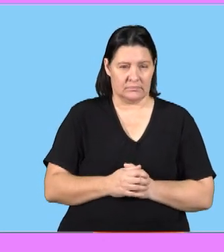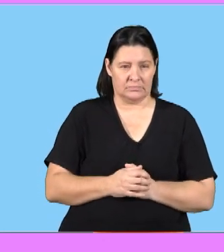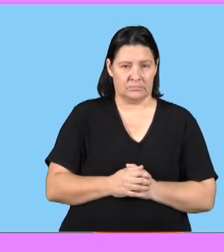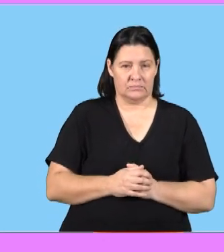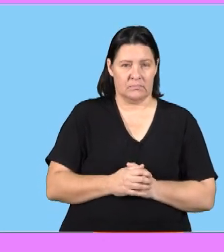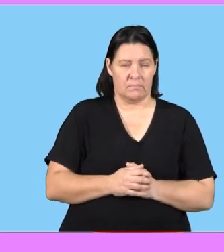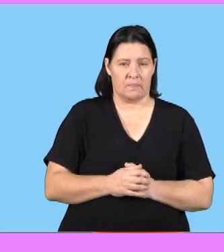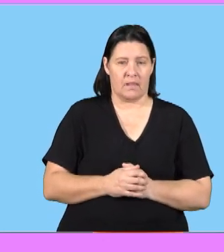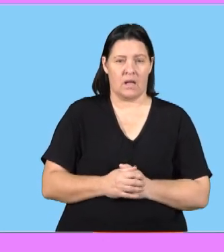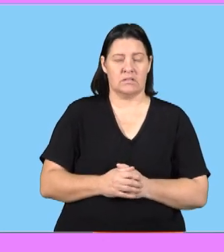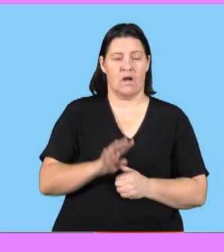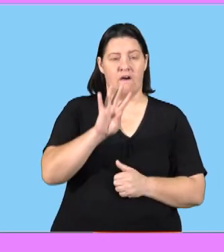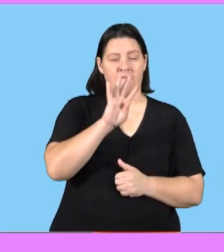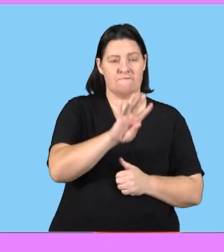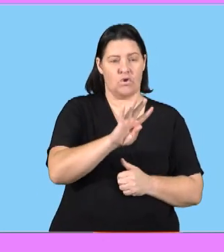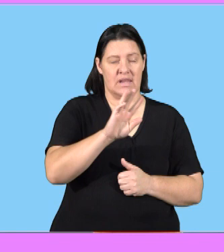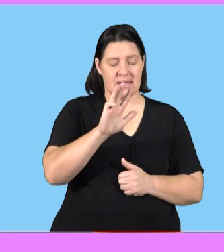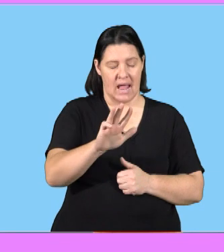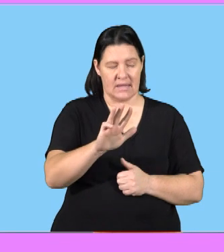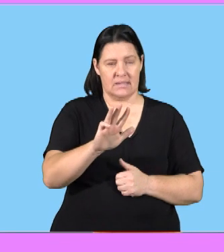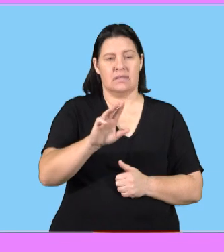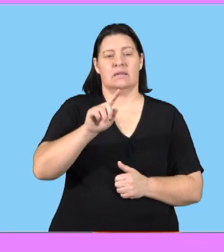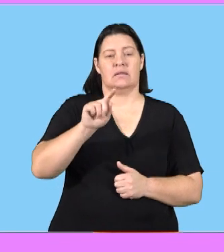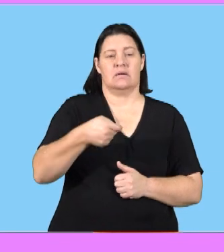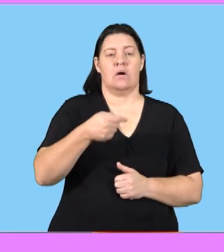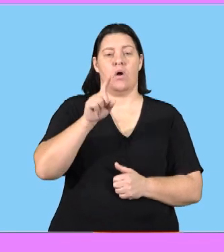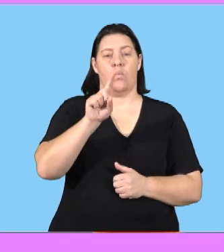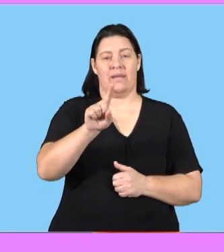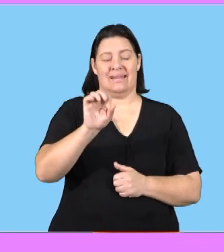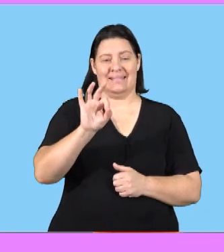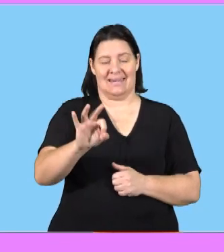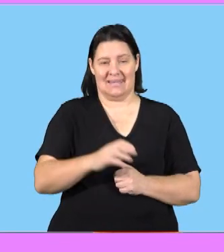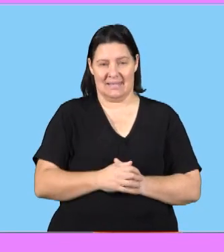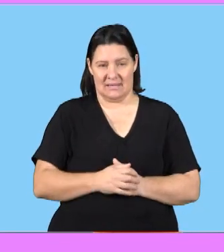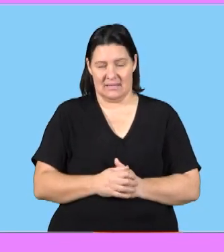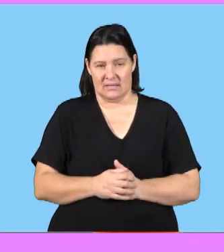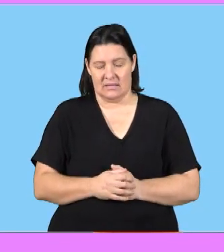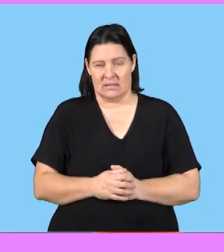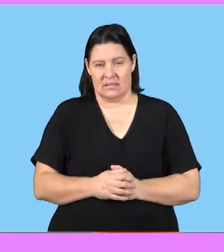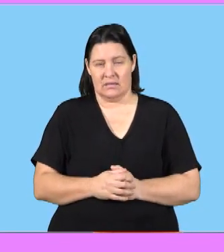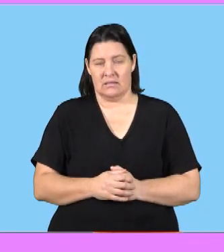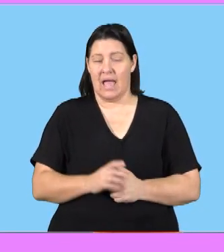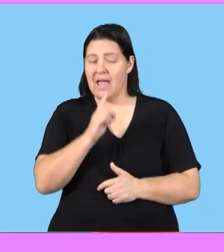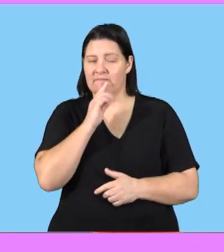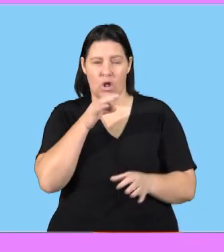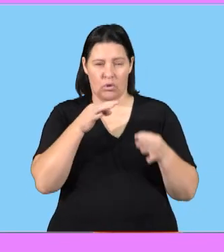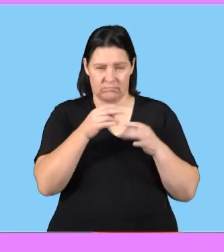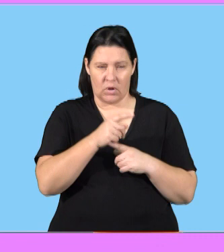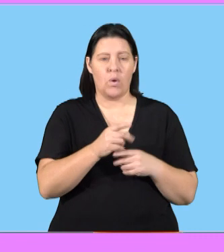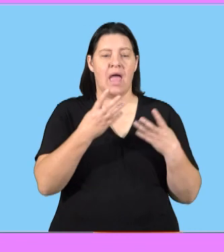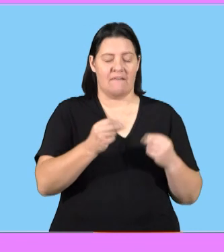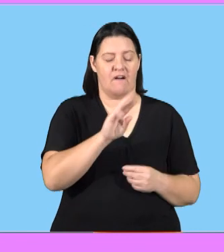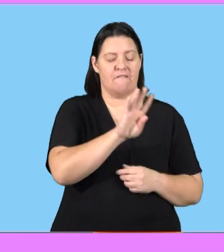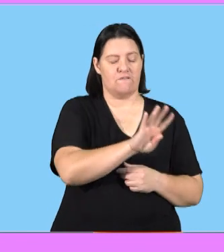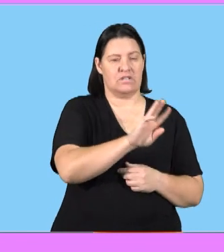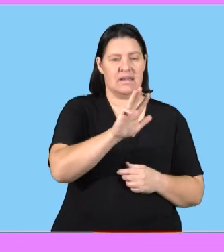dissect the amount that Pule has got, 49 rand 13. If we dissect it, we will